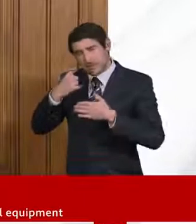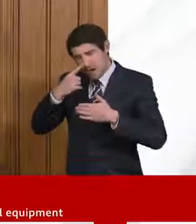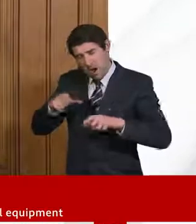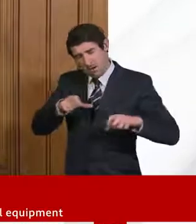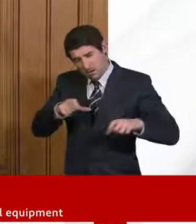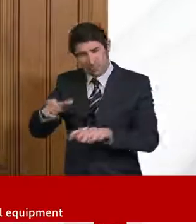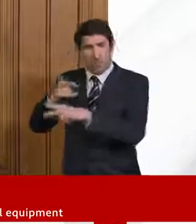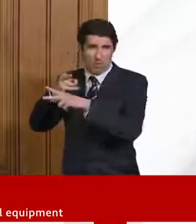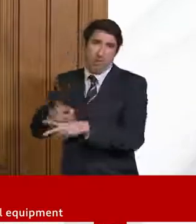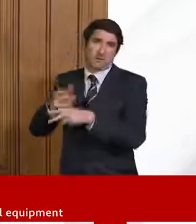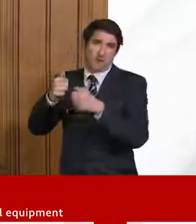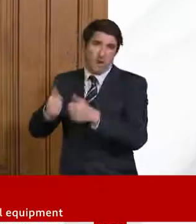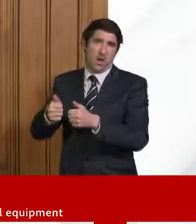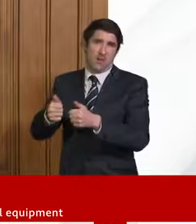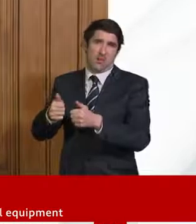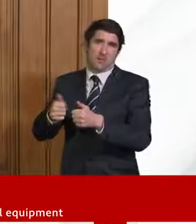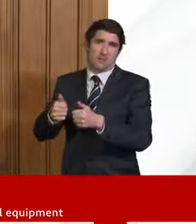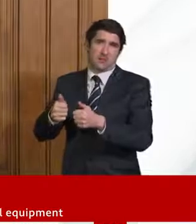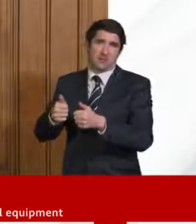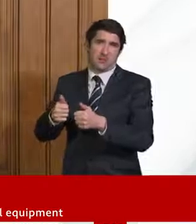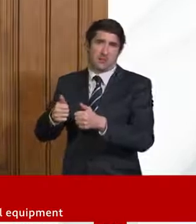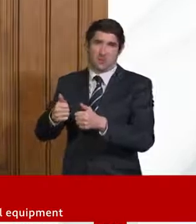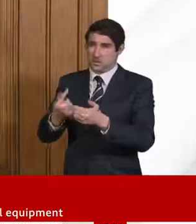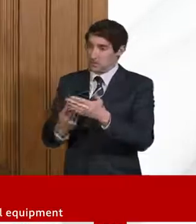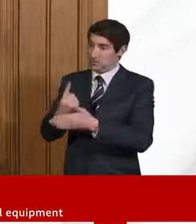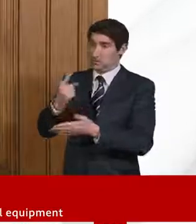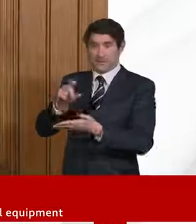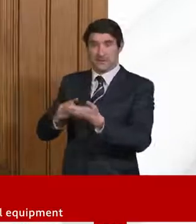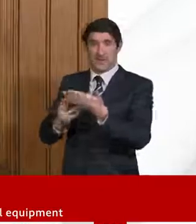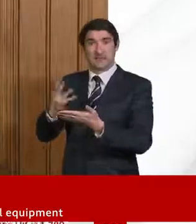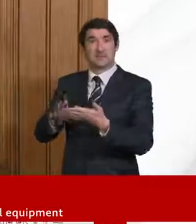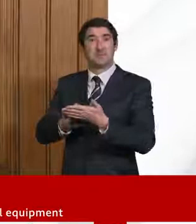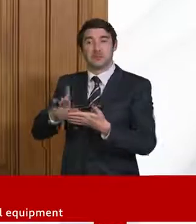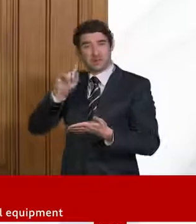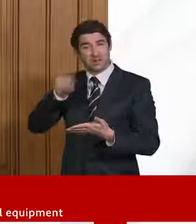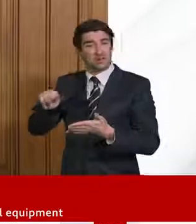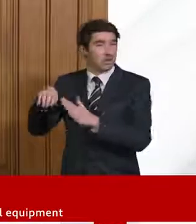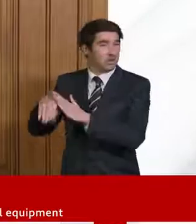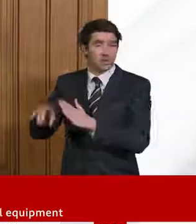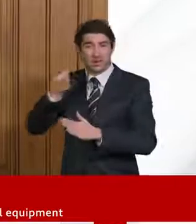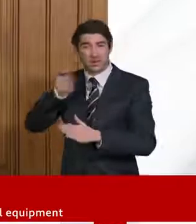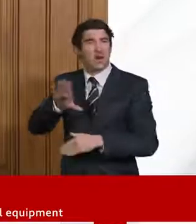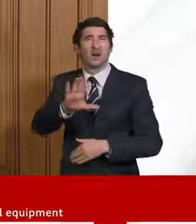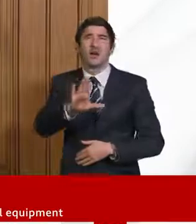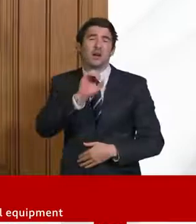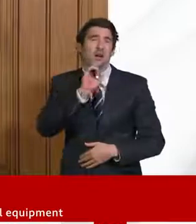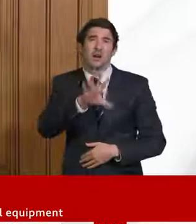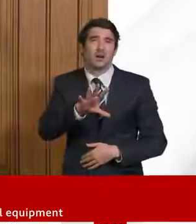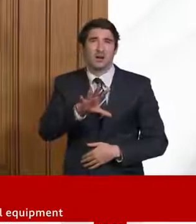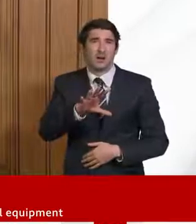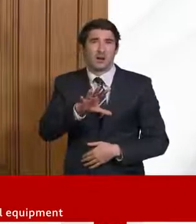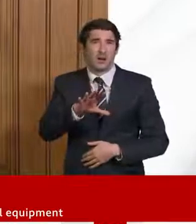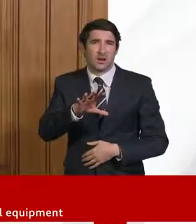as good as it is in normal times. And I know that's something that our clinicians and hospitals and